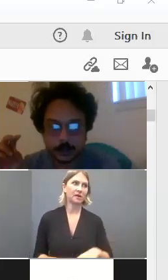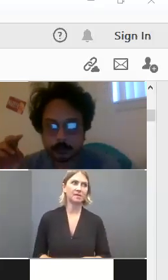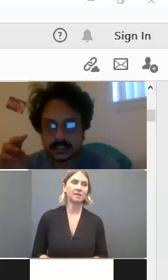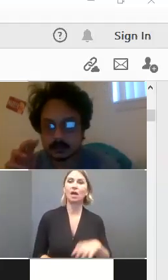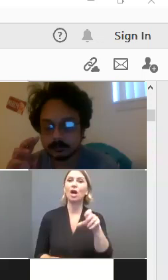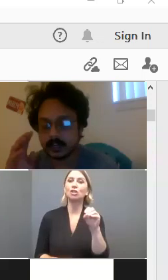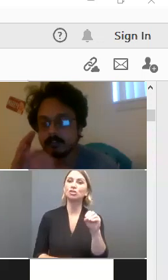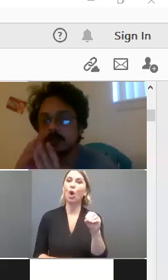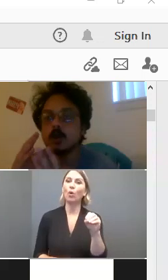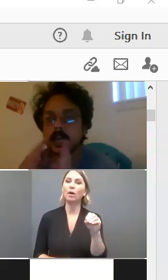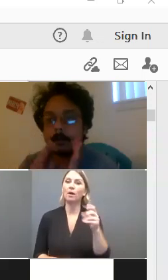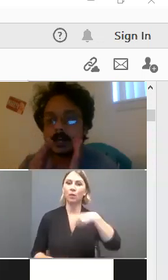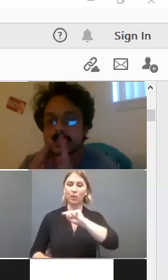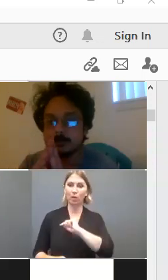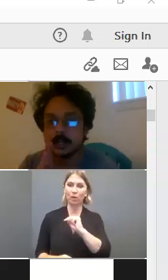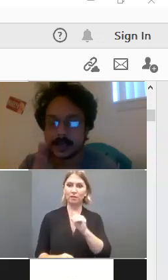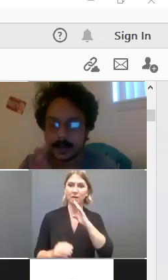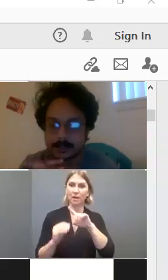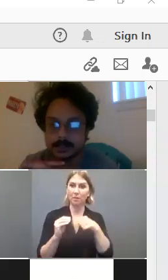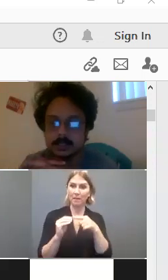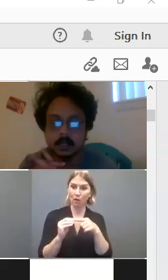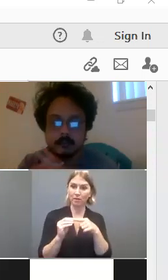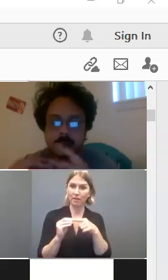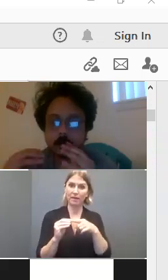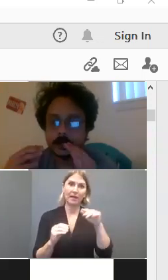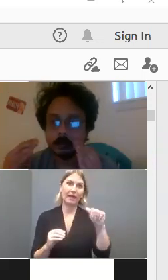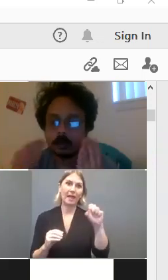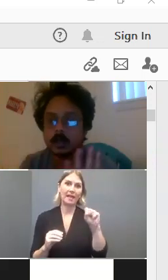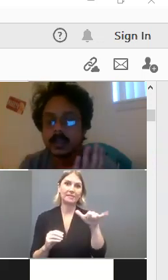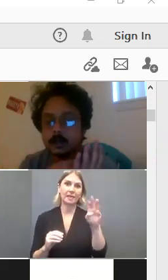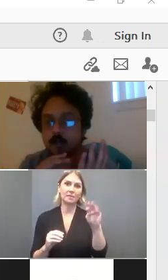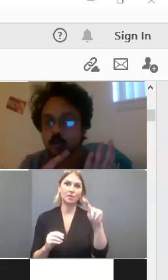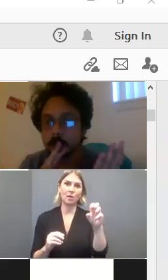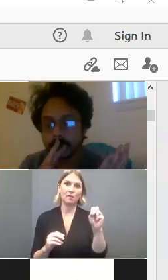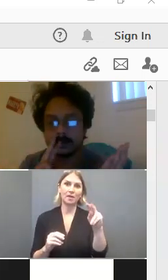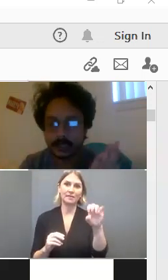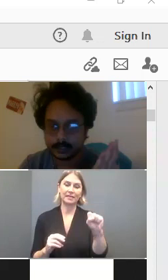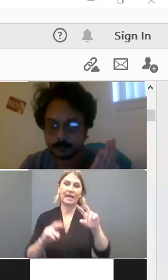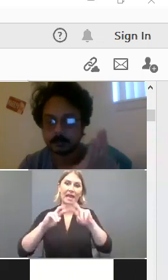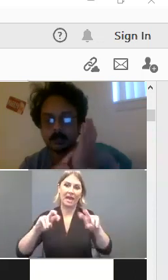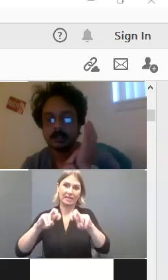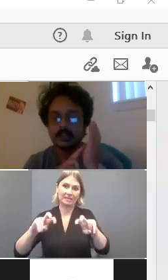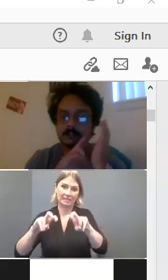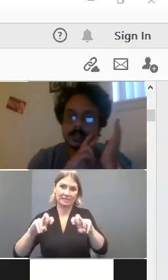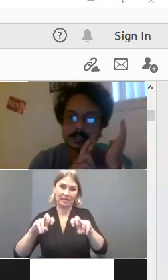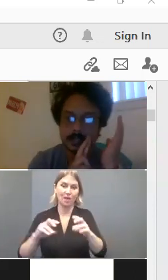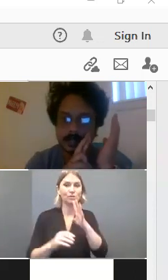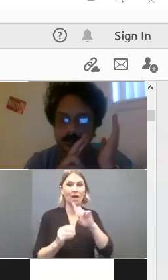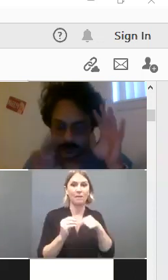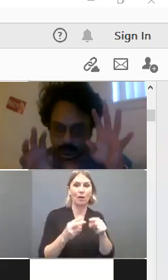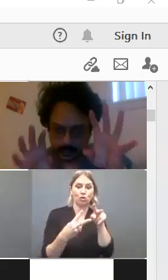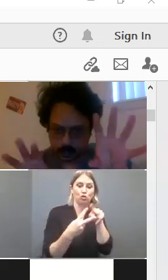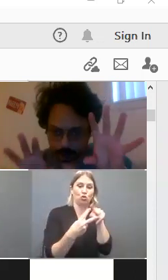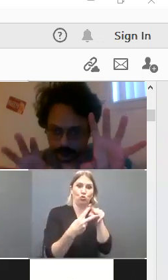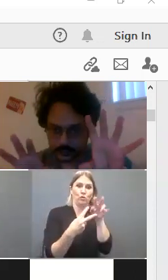We are going to whenever we talk about asymptotic analysis, we are going to be looking at two main things. The first